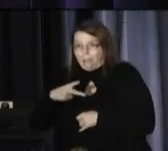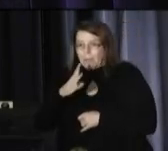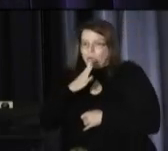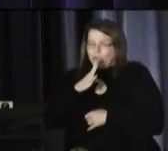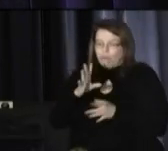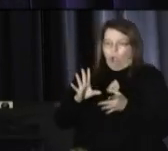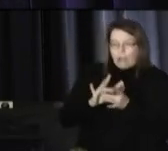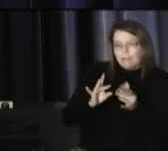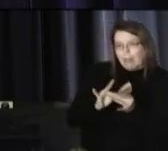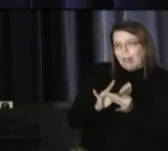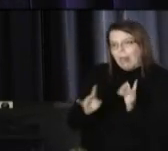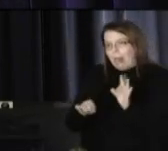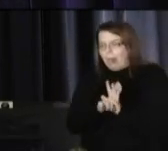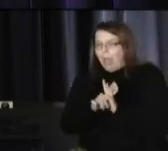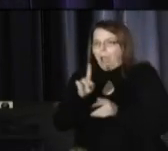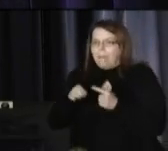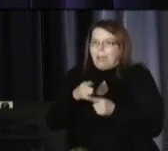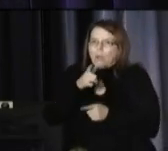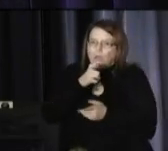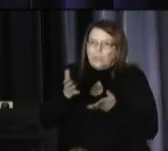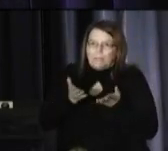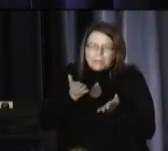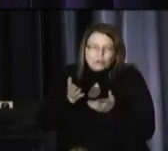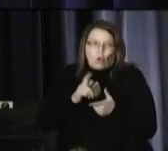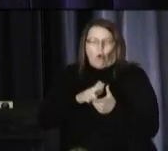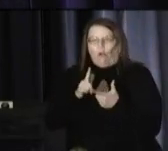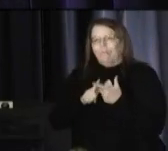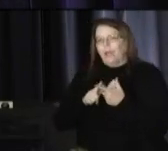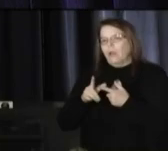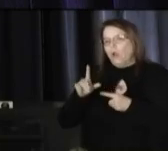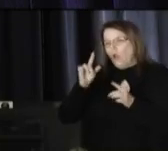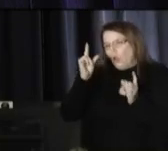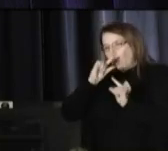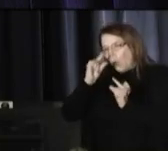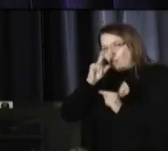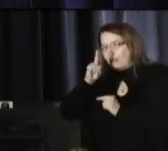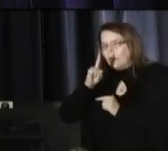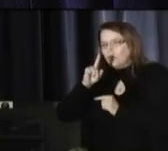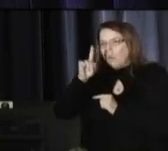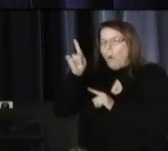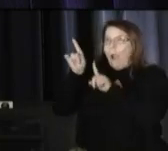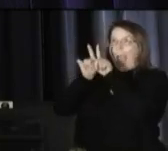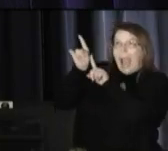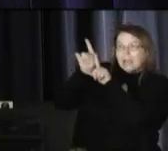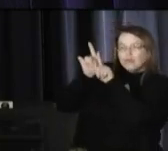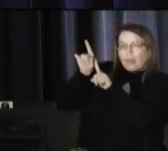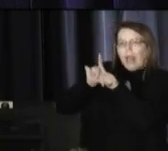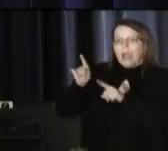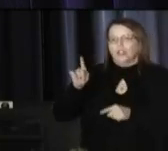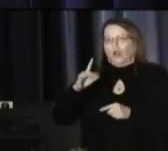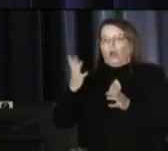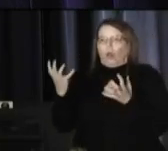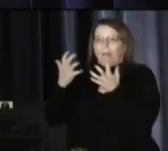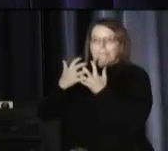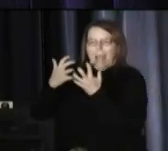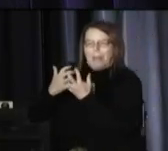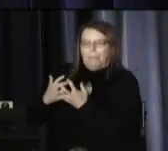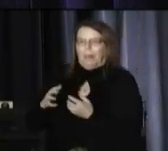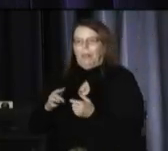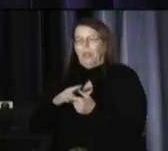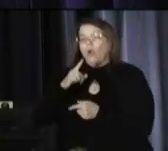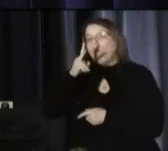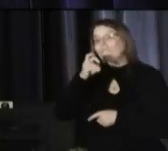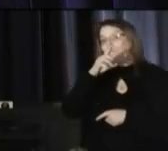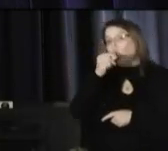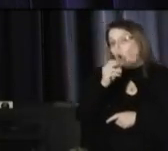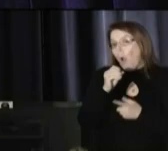who's going to get served at your dance off, Googling your astrological compatibility, your Virgo to his Aquarius,